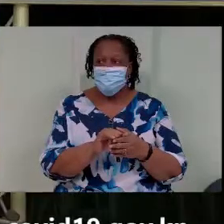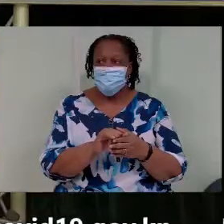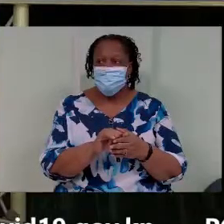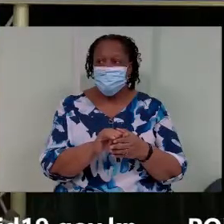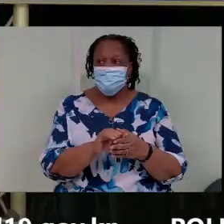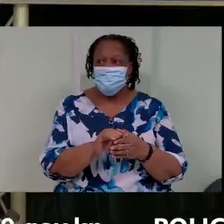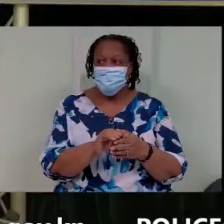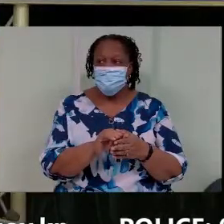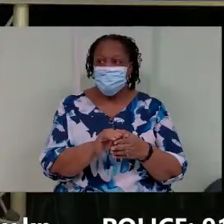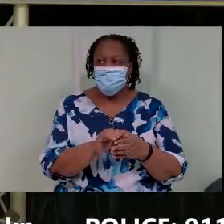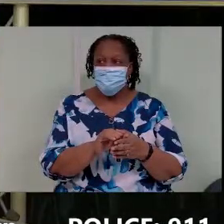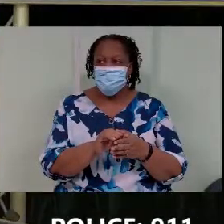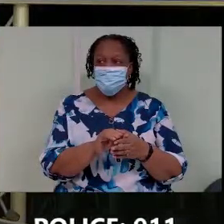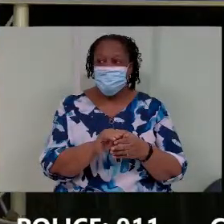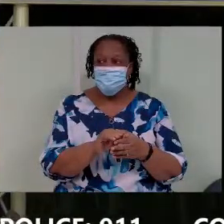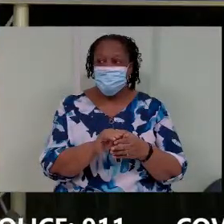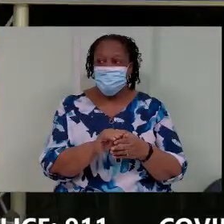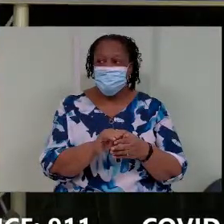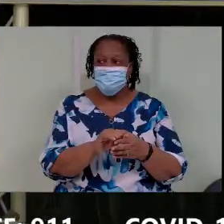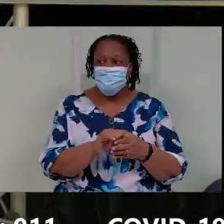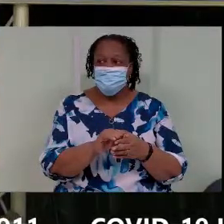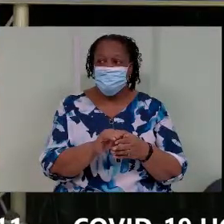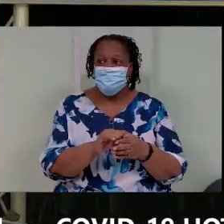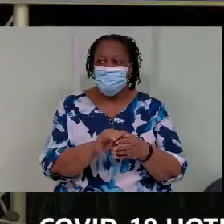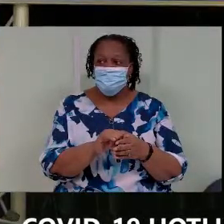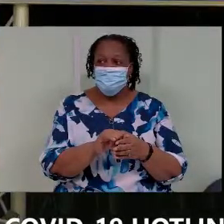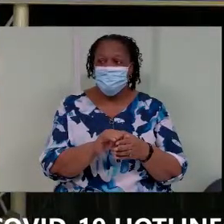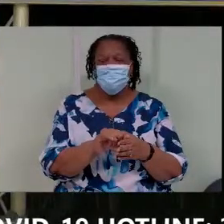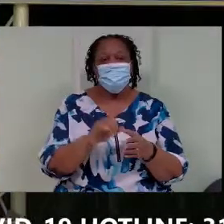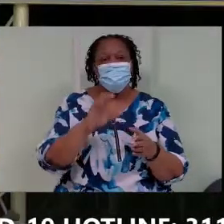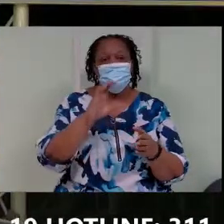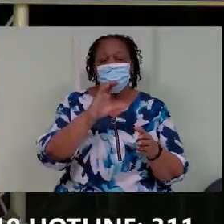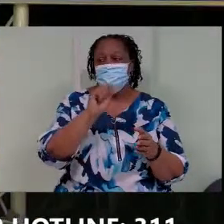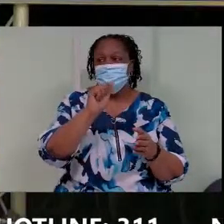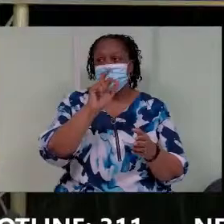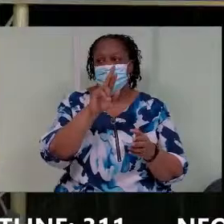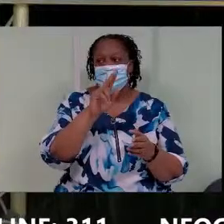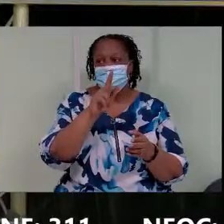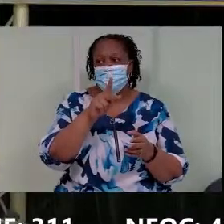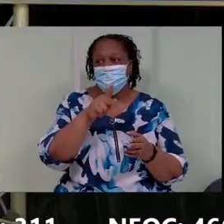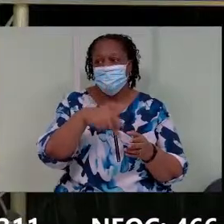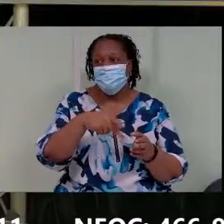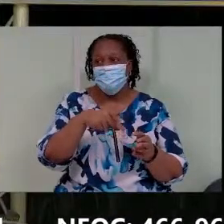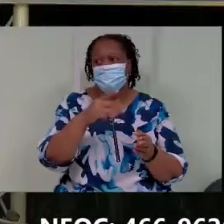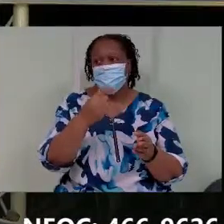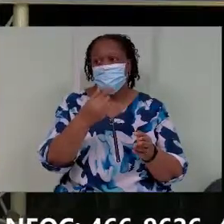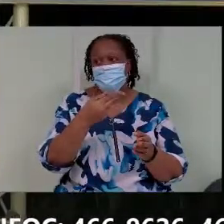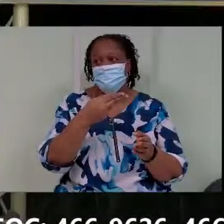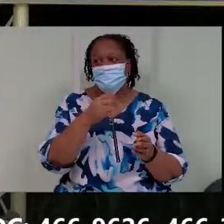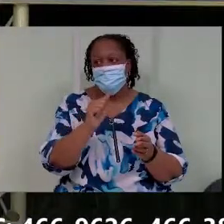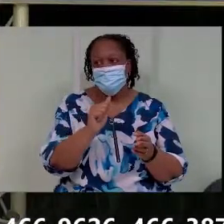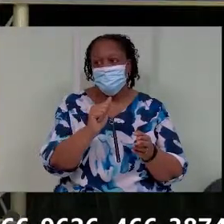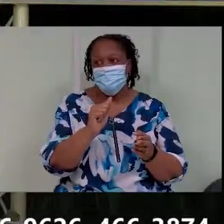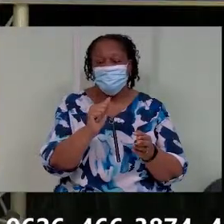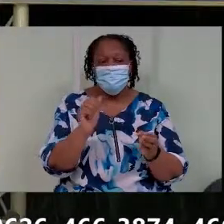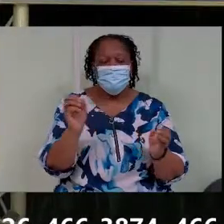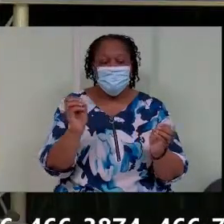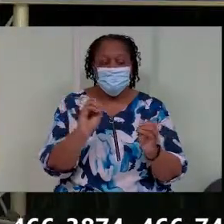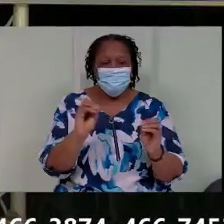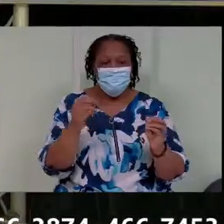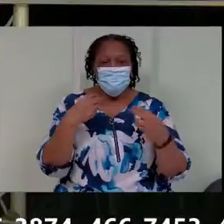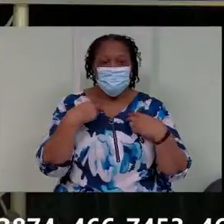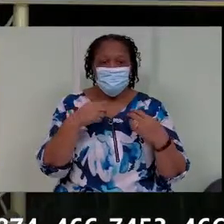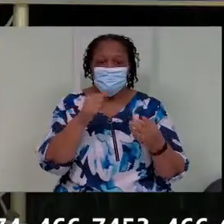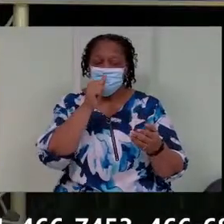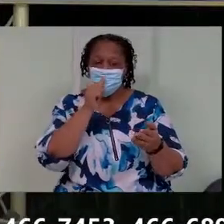laboratories. Notwithstanding the fact that the Caribbean Public Health Agency has not yet approved any private medical laboratory